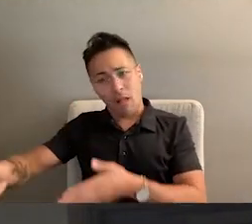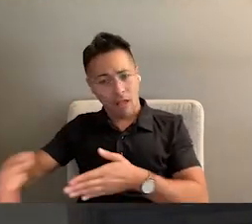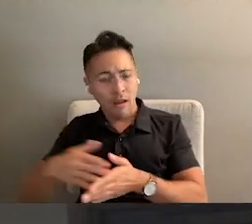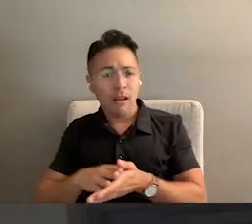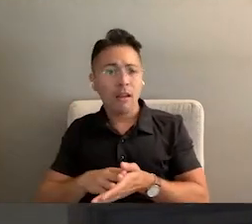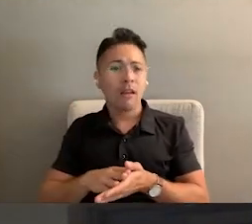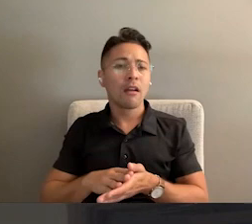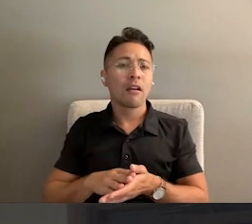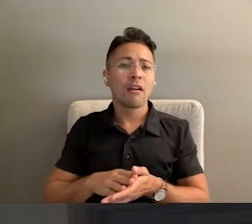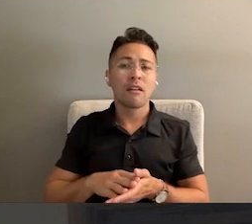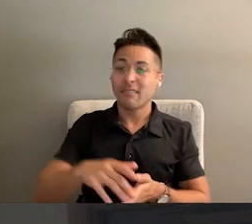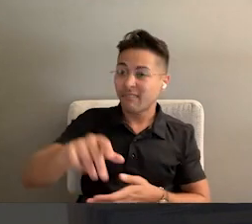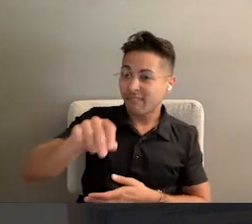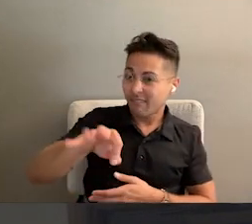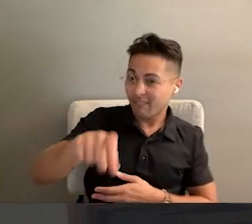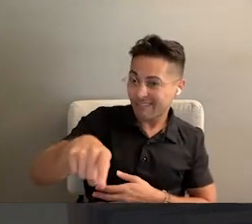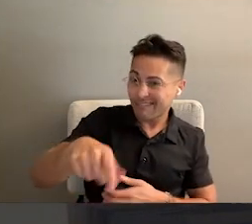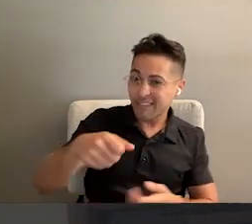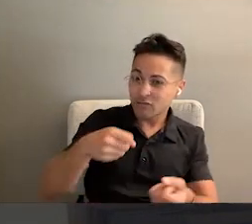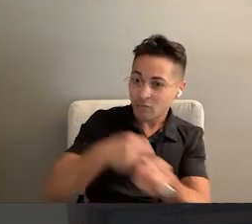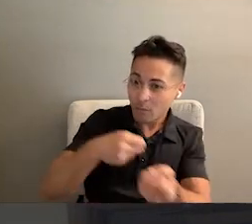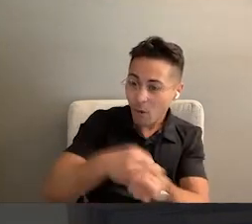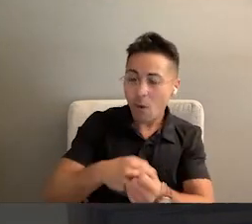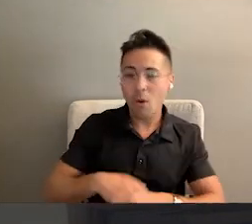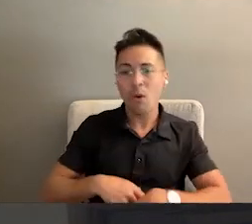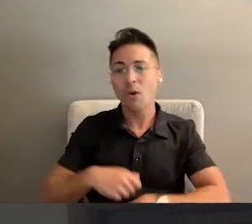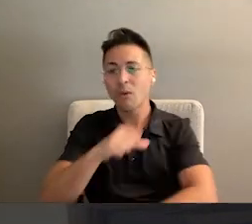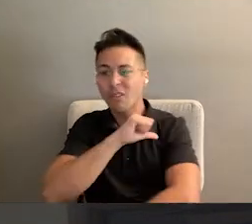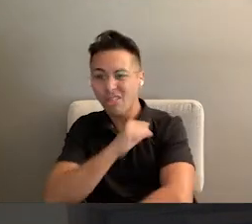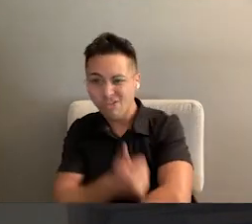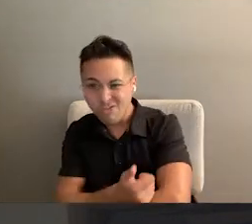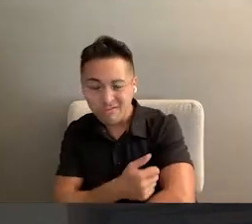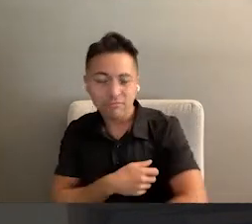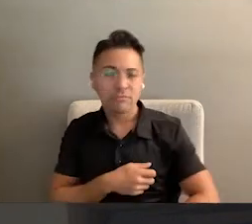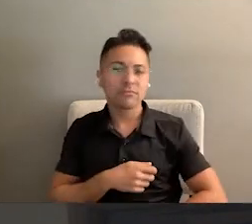self-determination and person-centered planning, you need support,